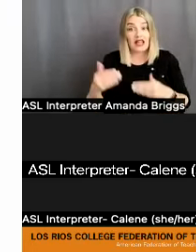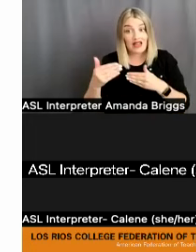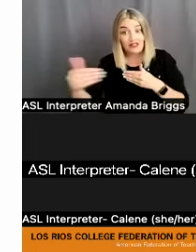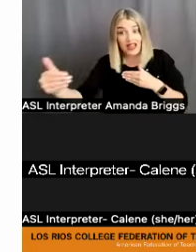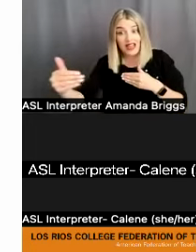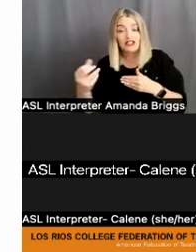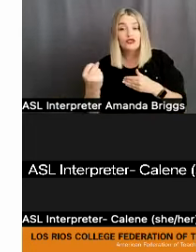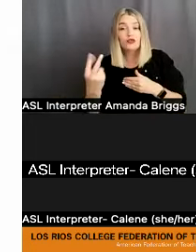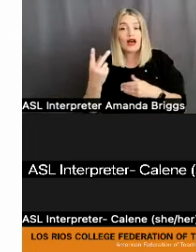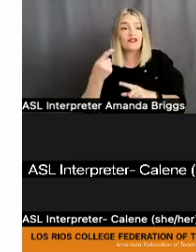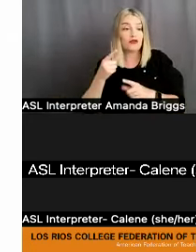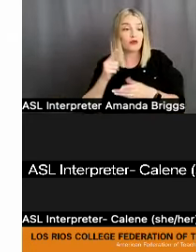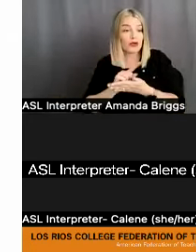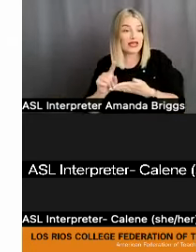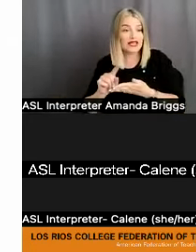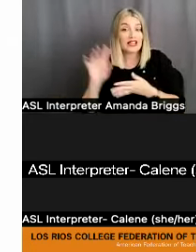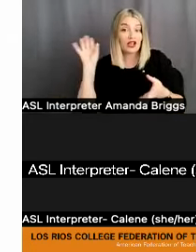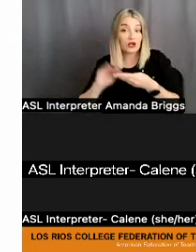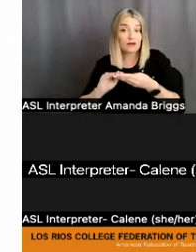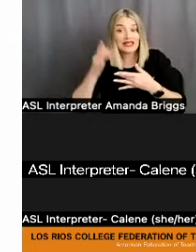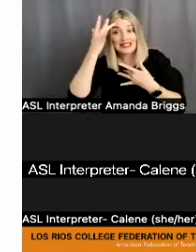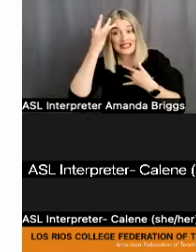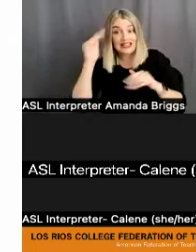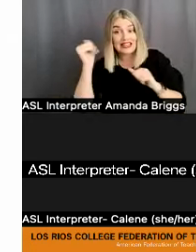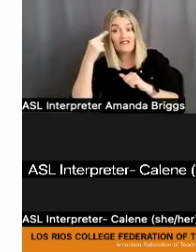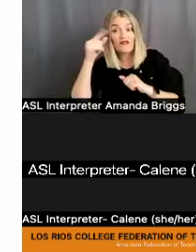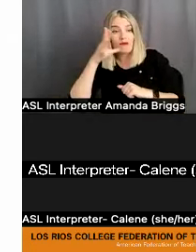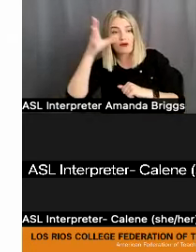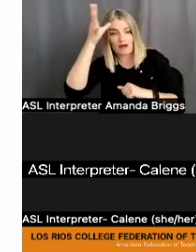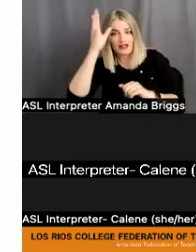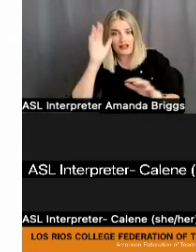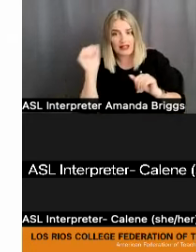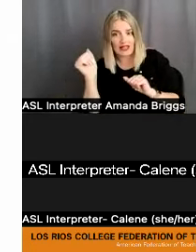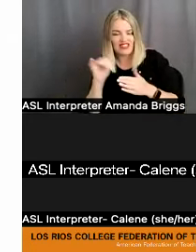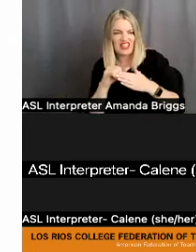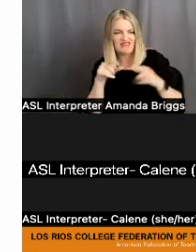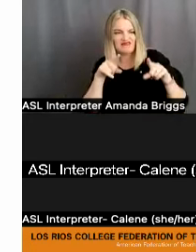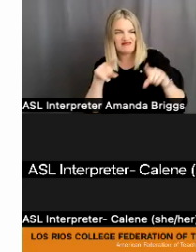12 weeks of accumulated sick leave for parental leave. And this runs concurrently with the